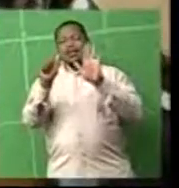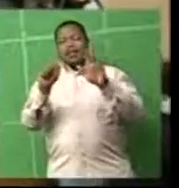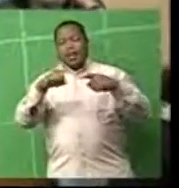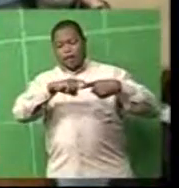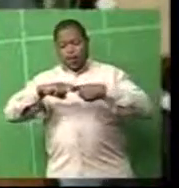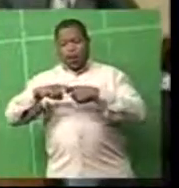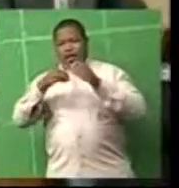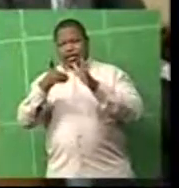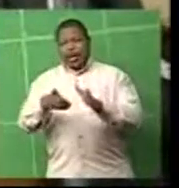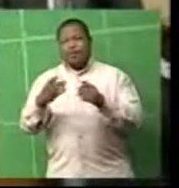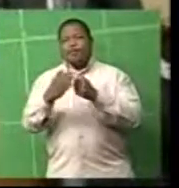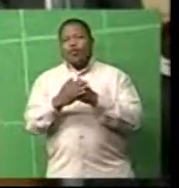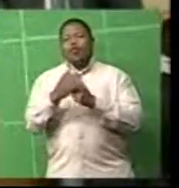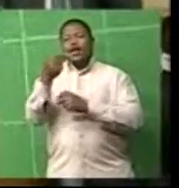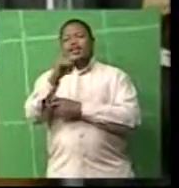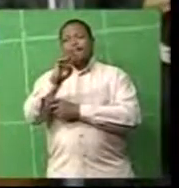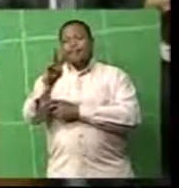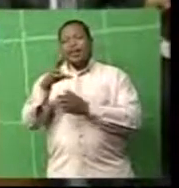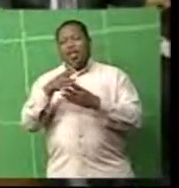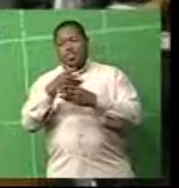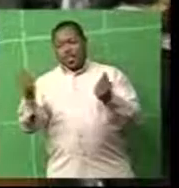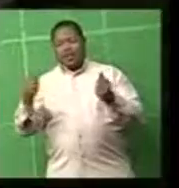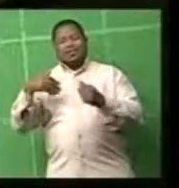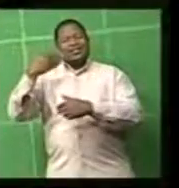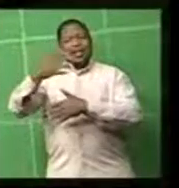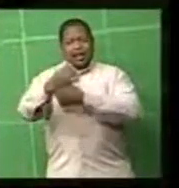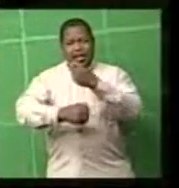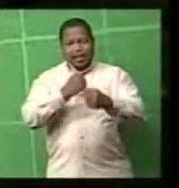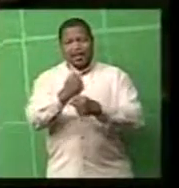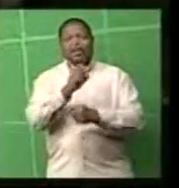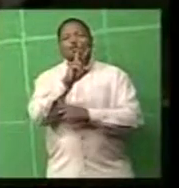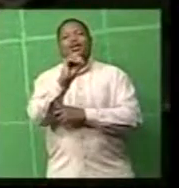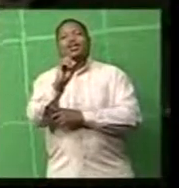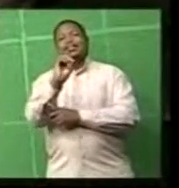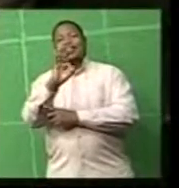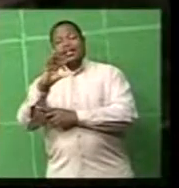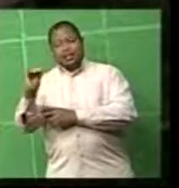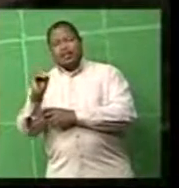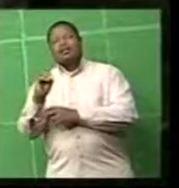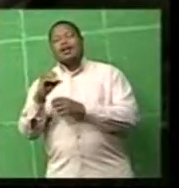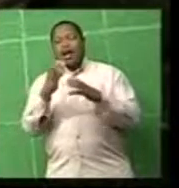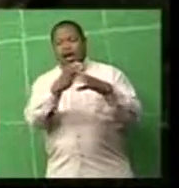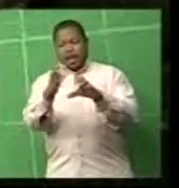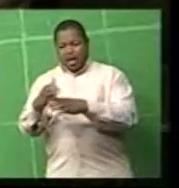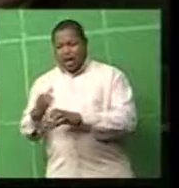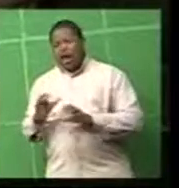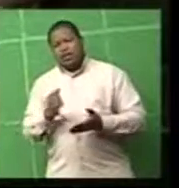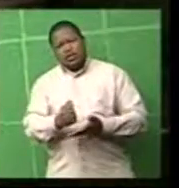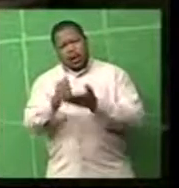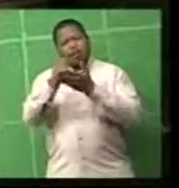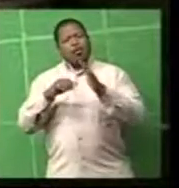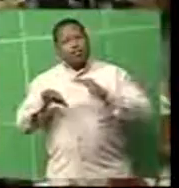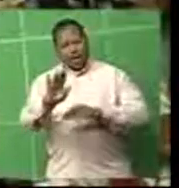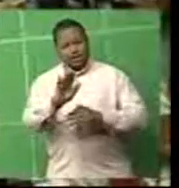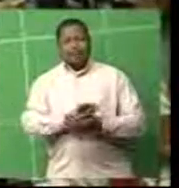Kummele uti sesegelewe ngatotongge tinglela Oumishwane vlangulu uti liwa seswati nih Liti bege le uti inge